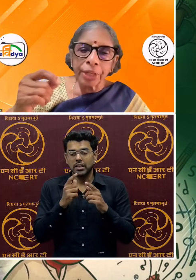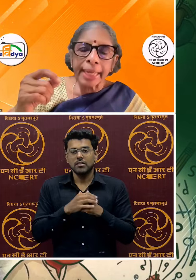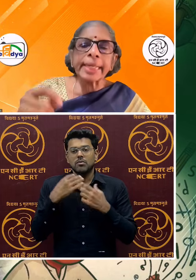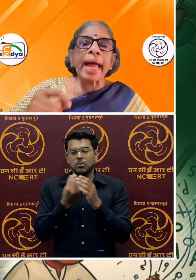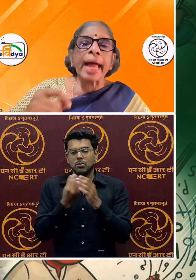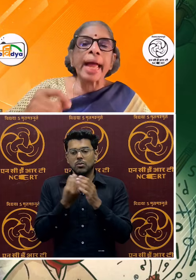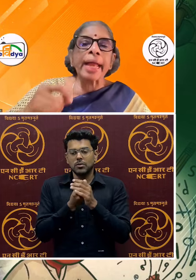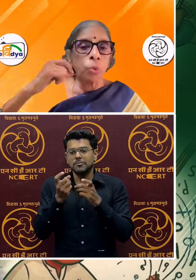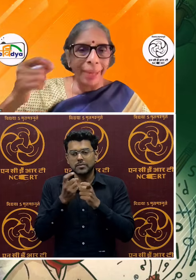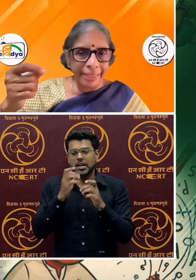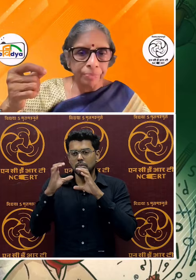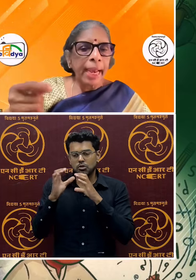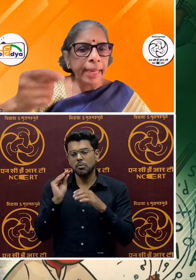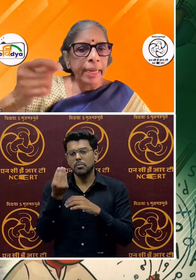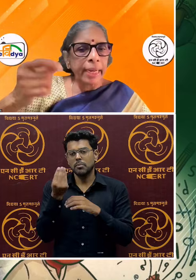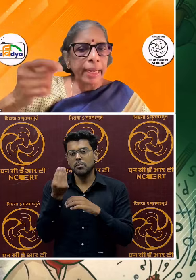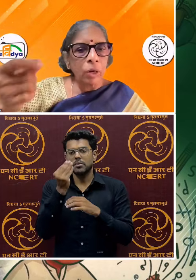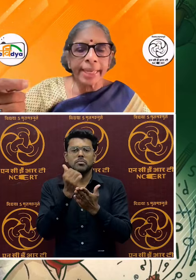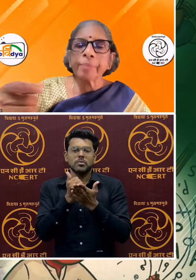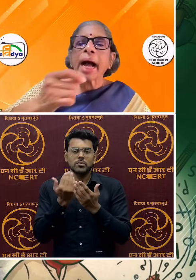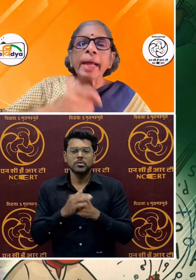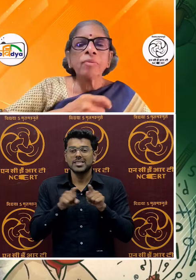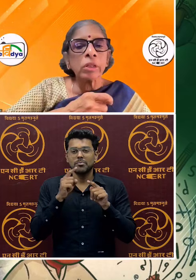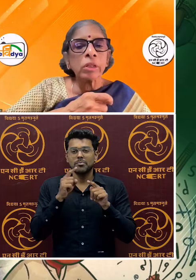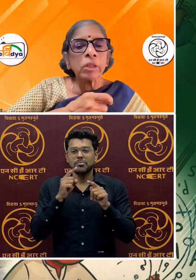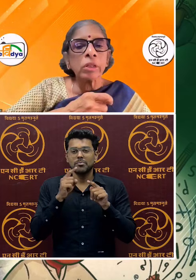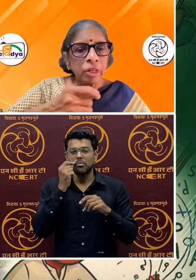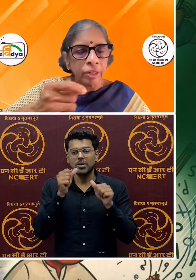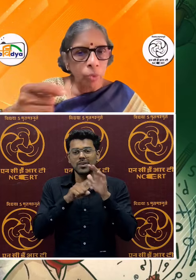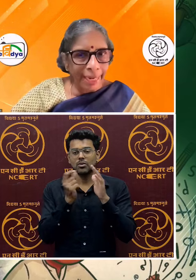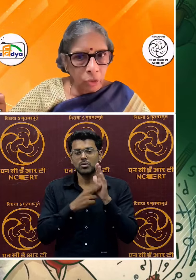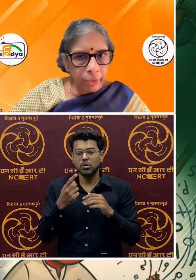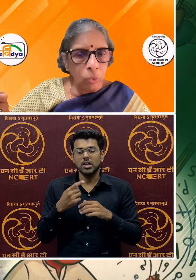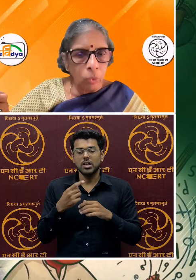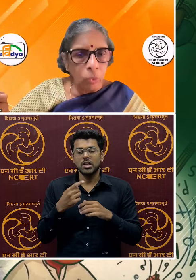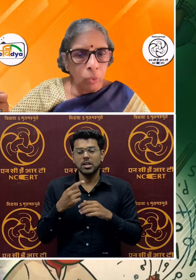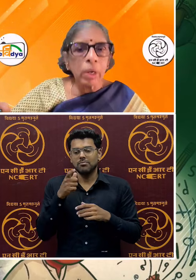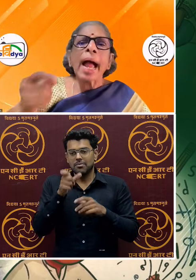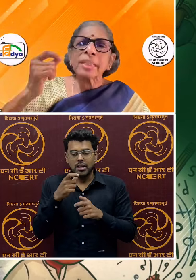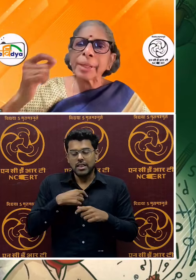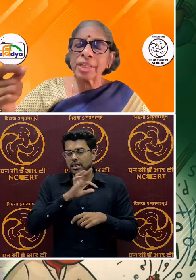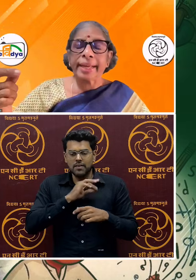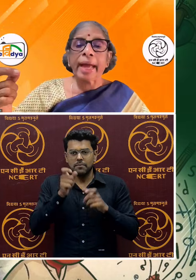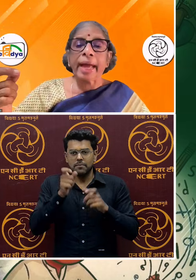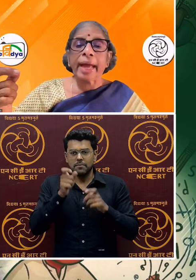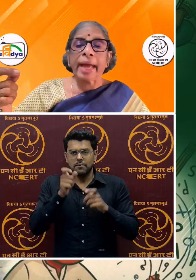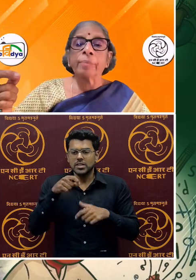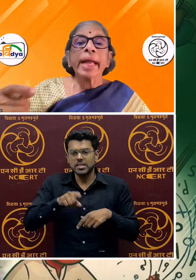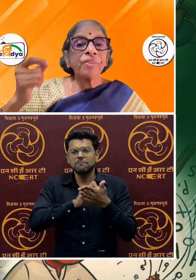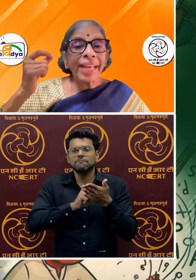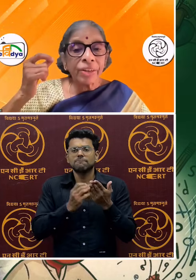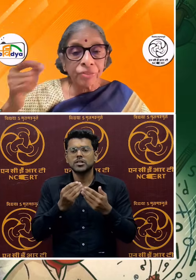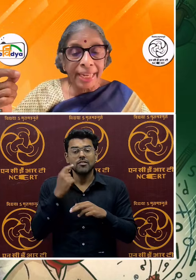and communicate and do better. Like Arun said, I love all the children to write on their own as much as they